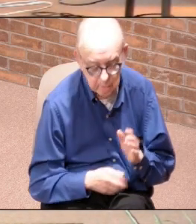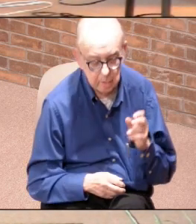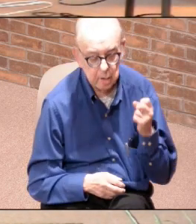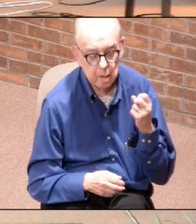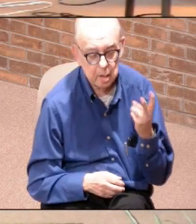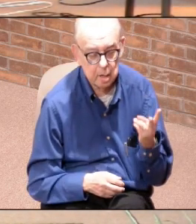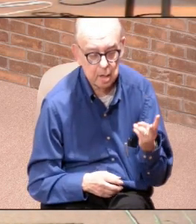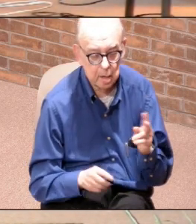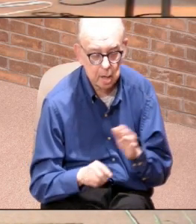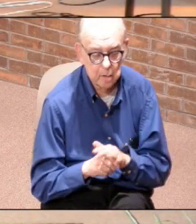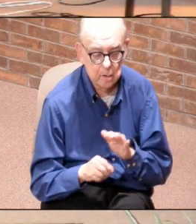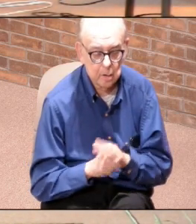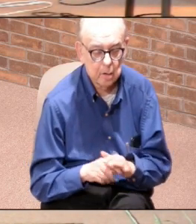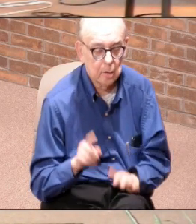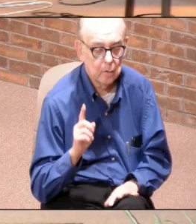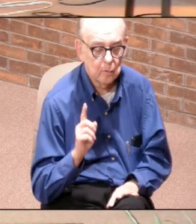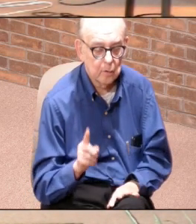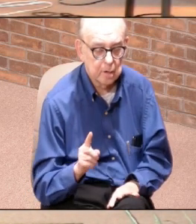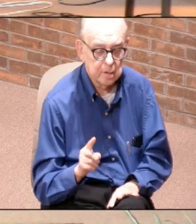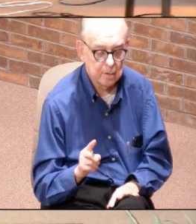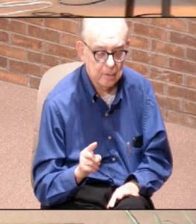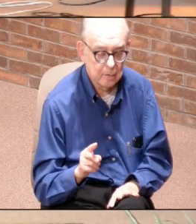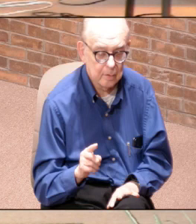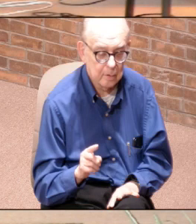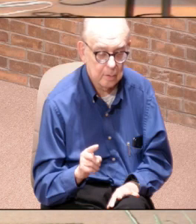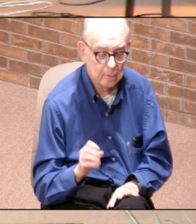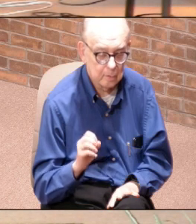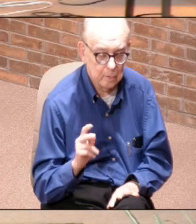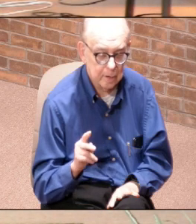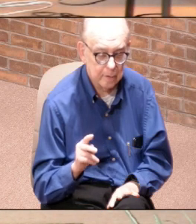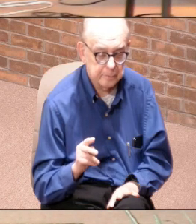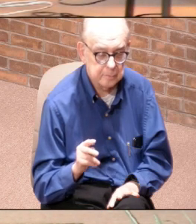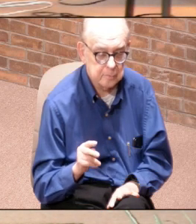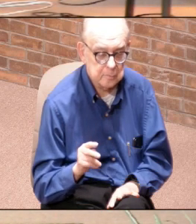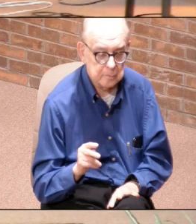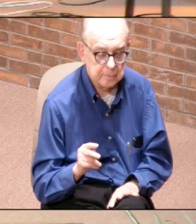12 and verse number 1. Okay?